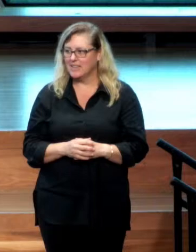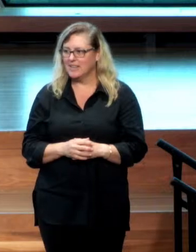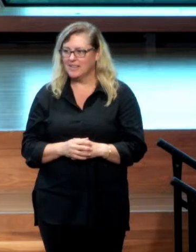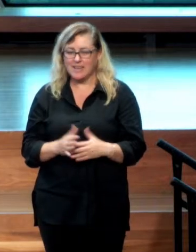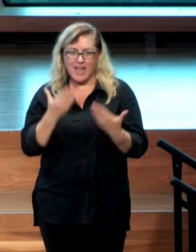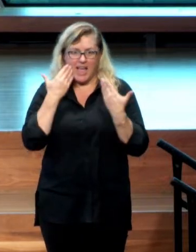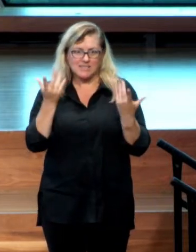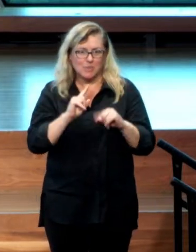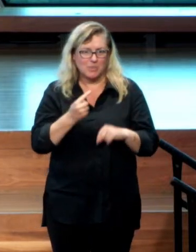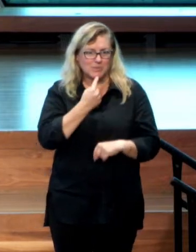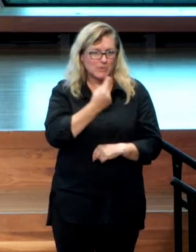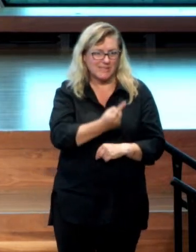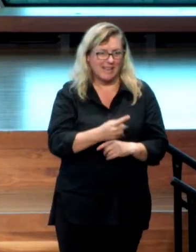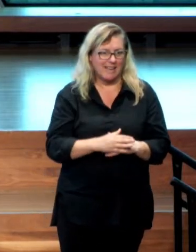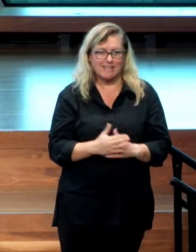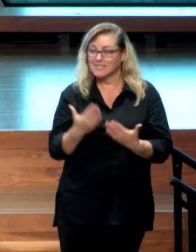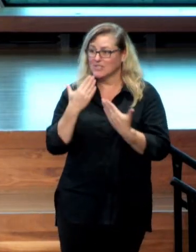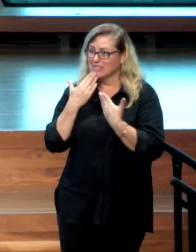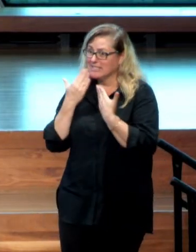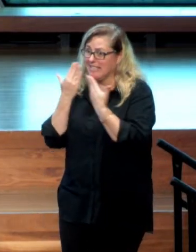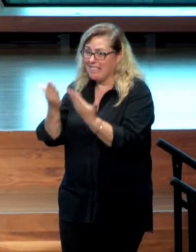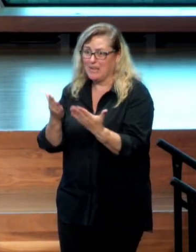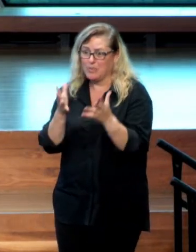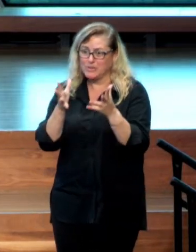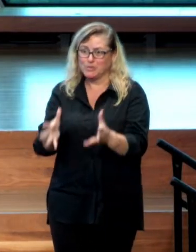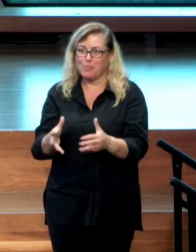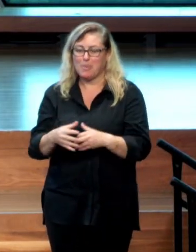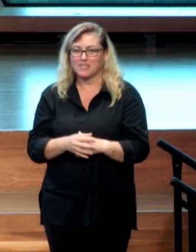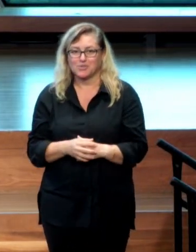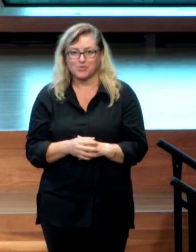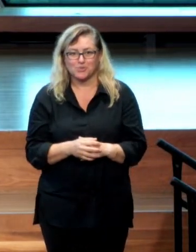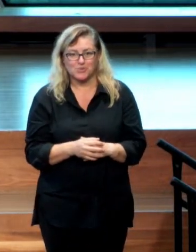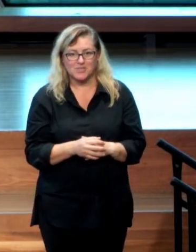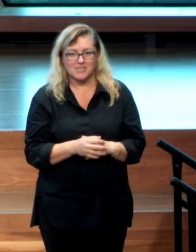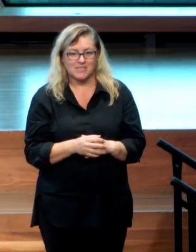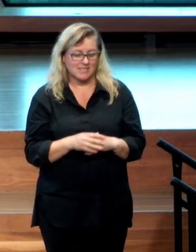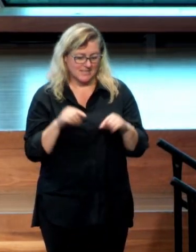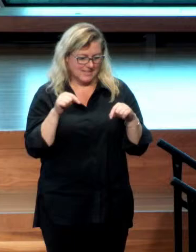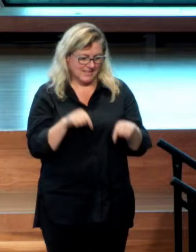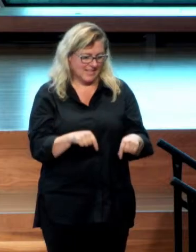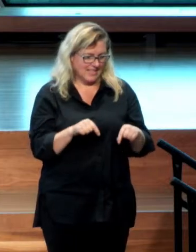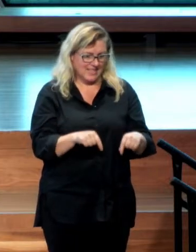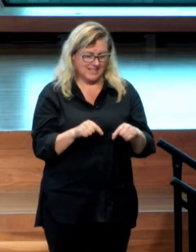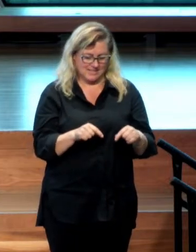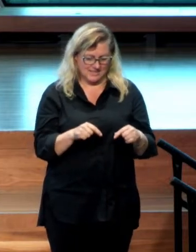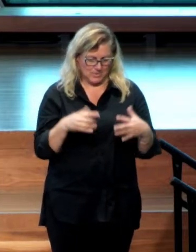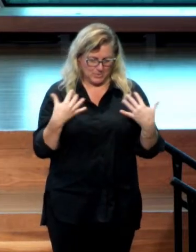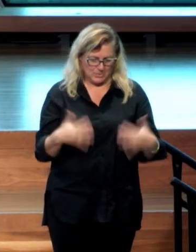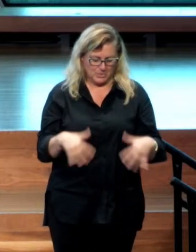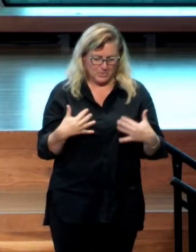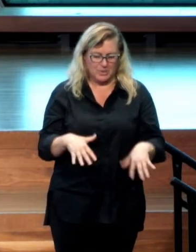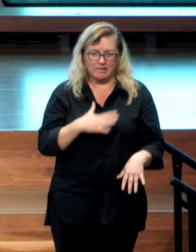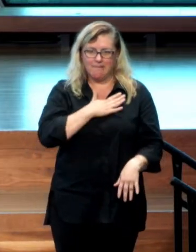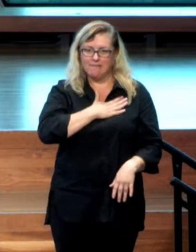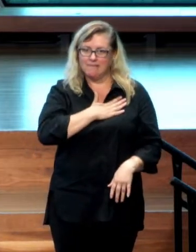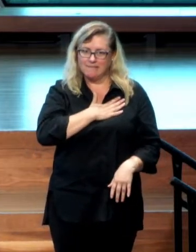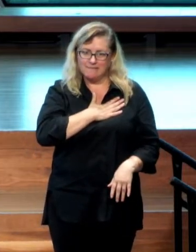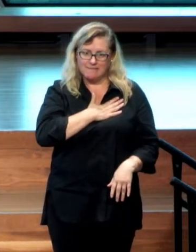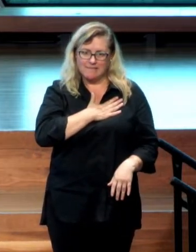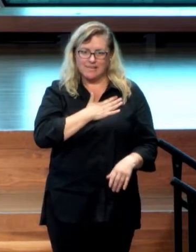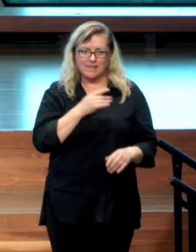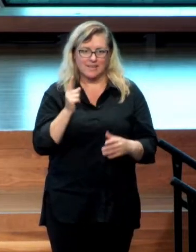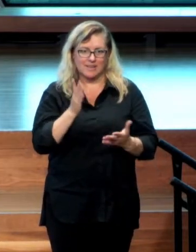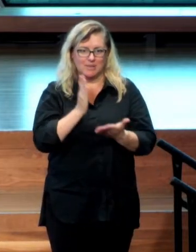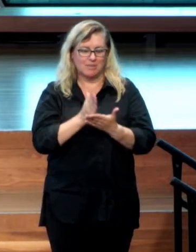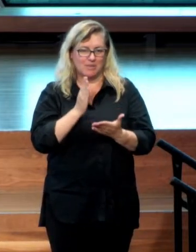don't know what to say. Just thank you so much. This is just a staggering honour. It's